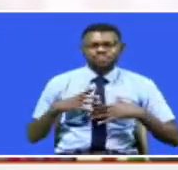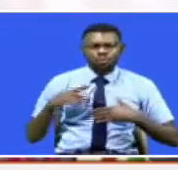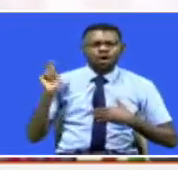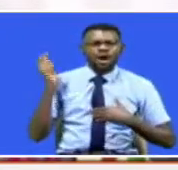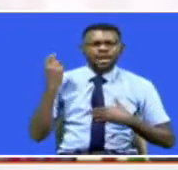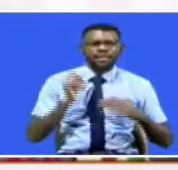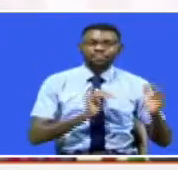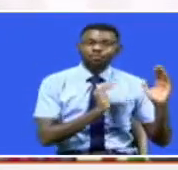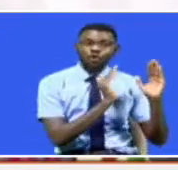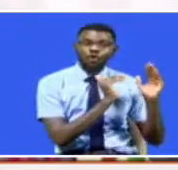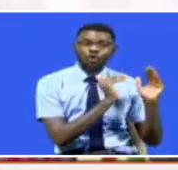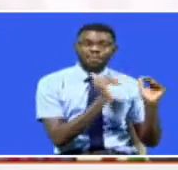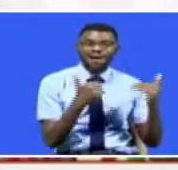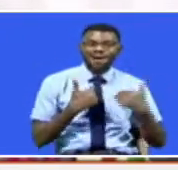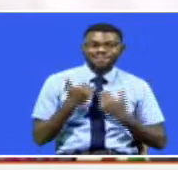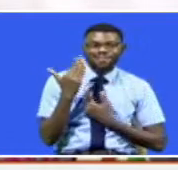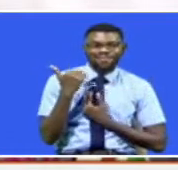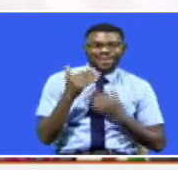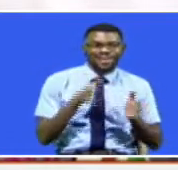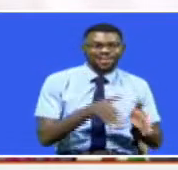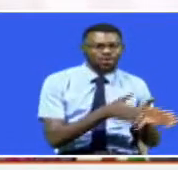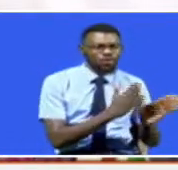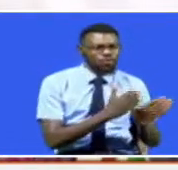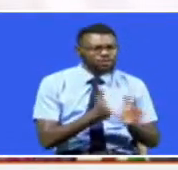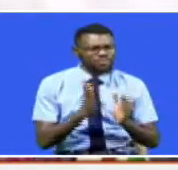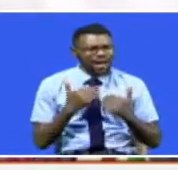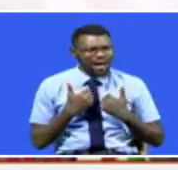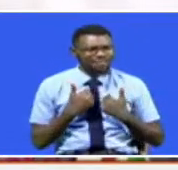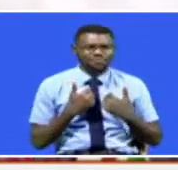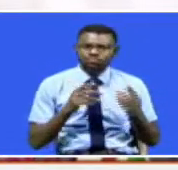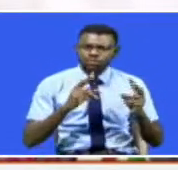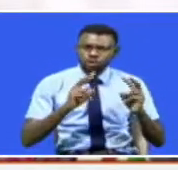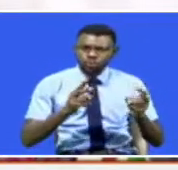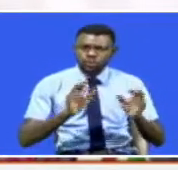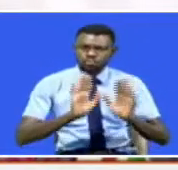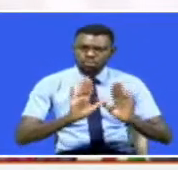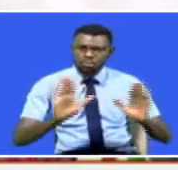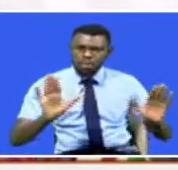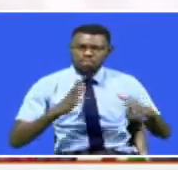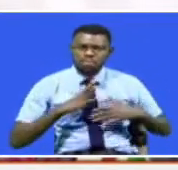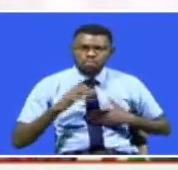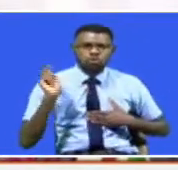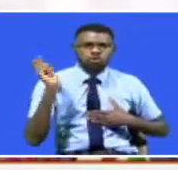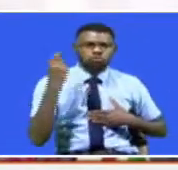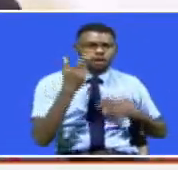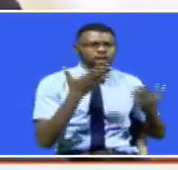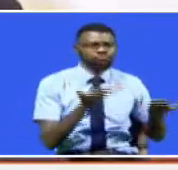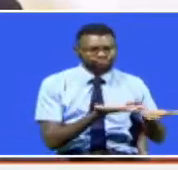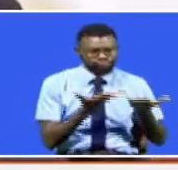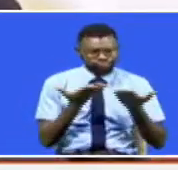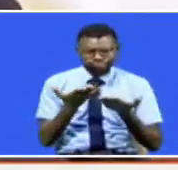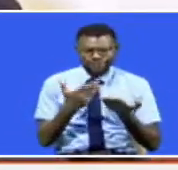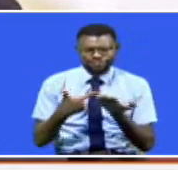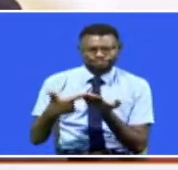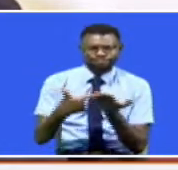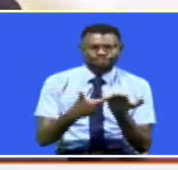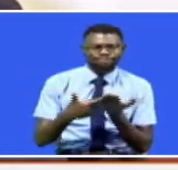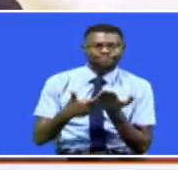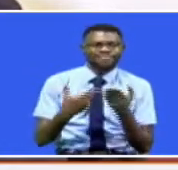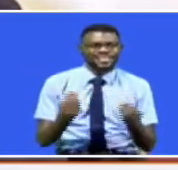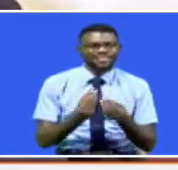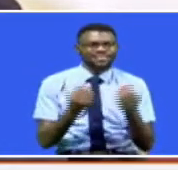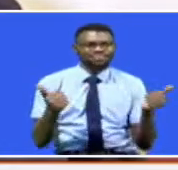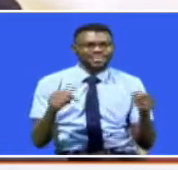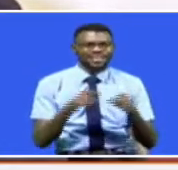of hope as it created a golden opportunity for issues affecting Kenyans to be deliberated and addressed. Leaders should use